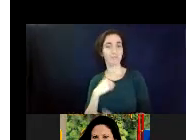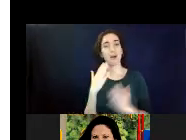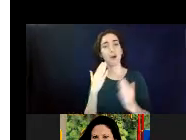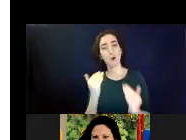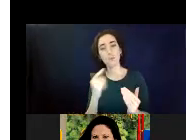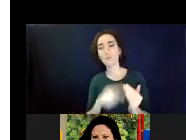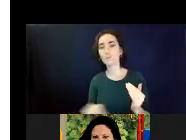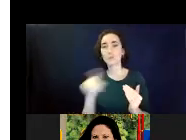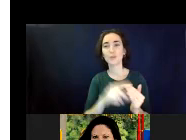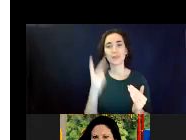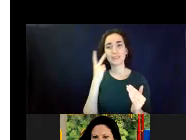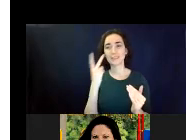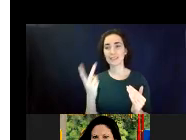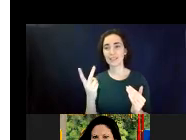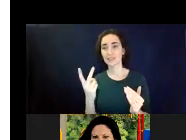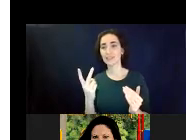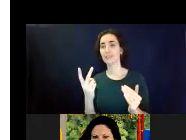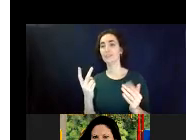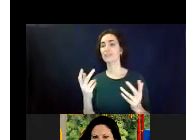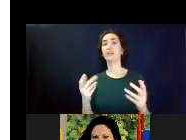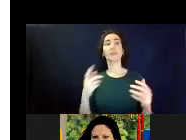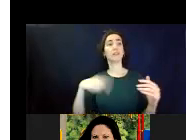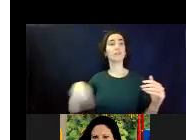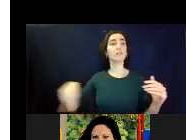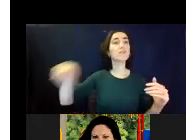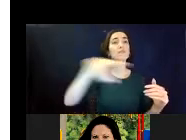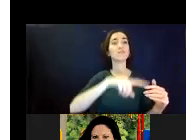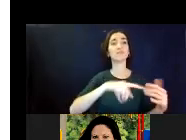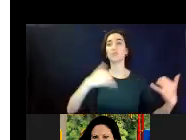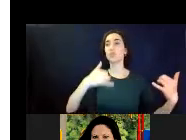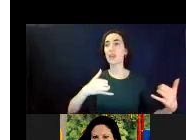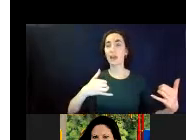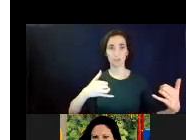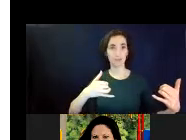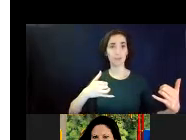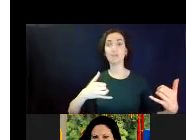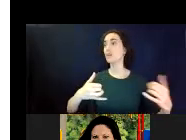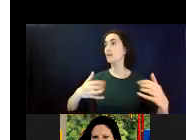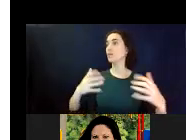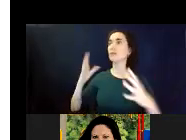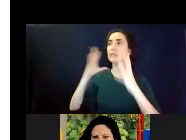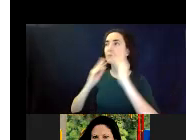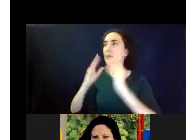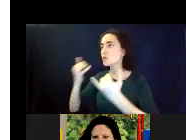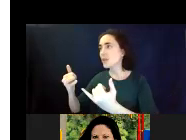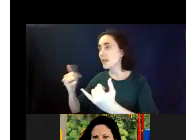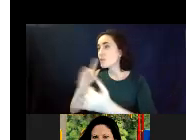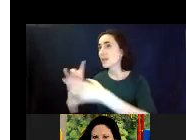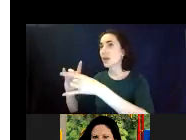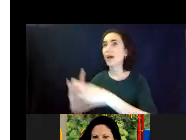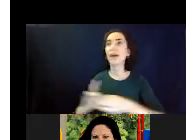I'm weaving a thread through our shared experiences in the present to the events of the past.